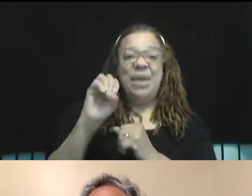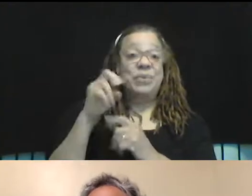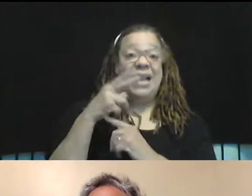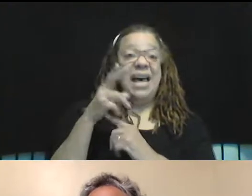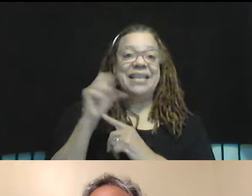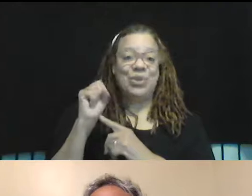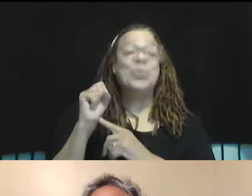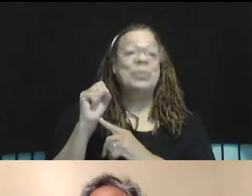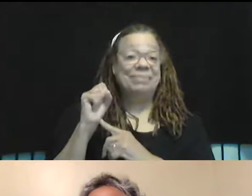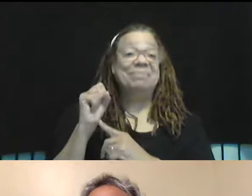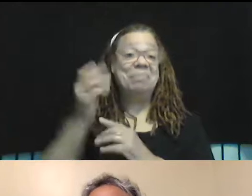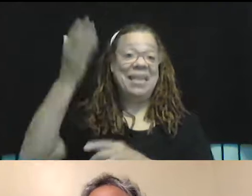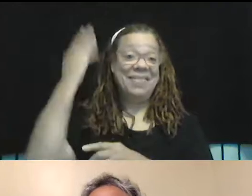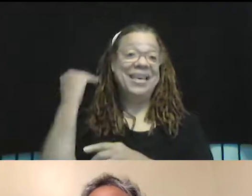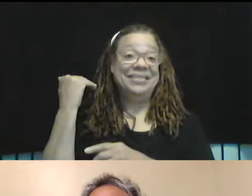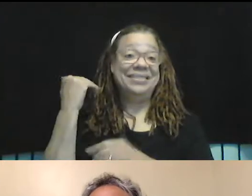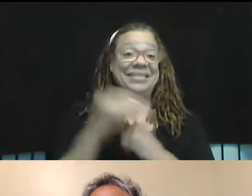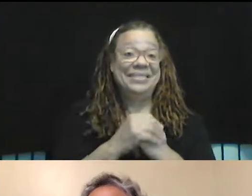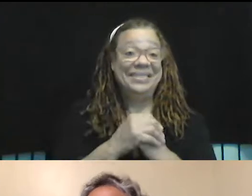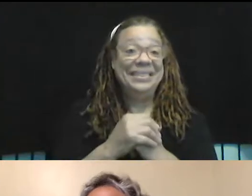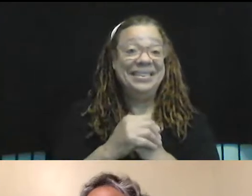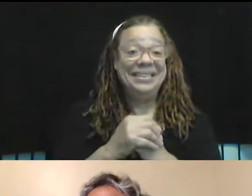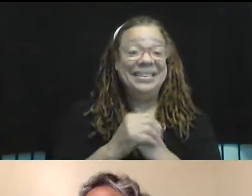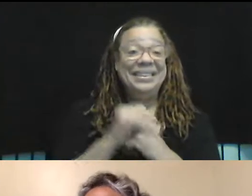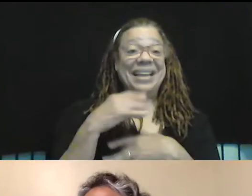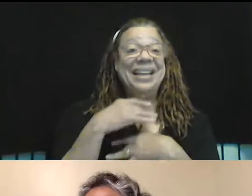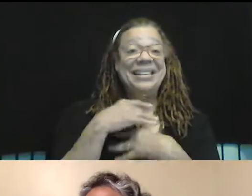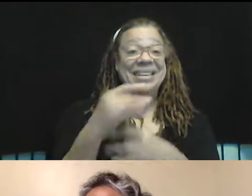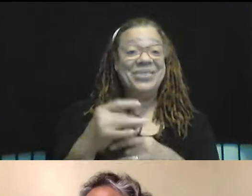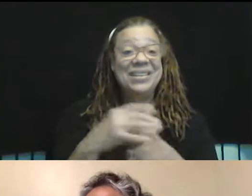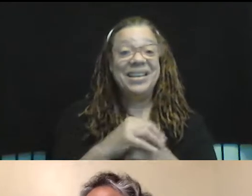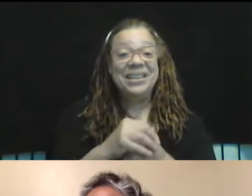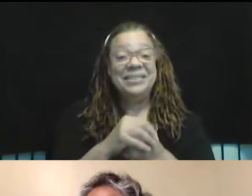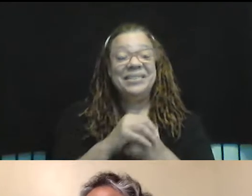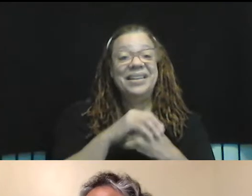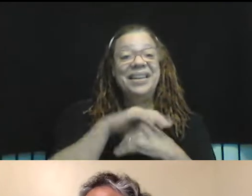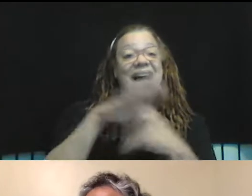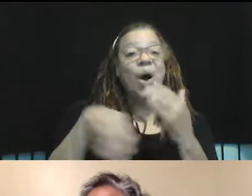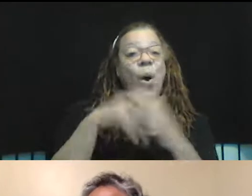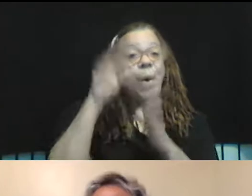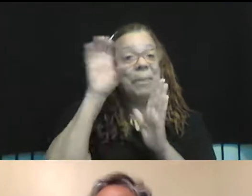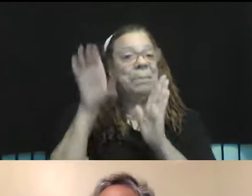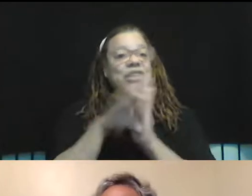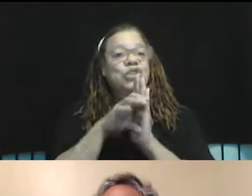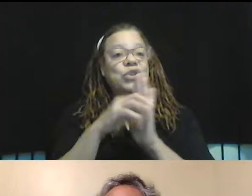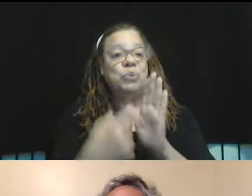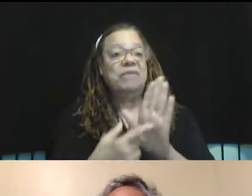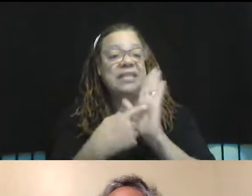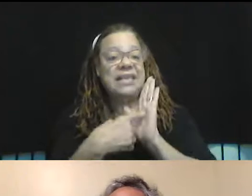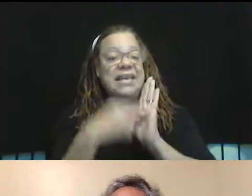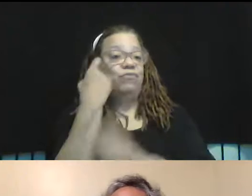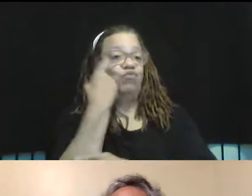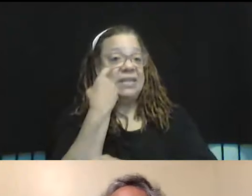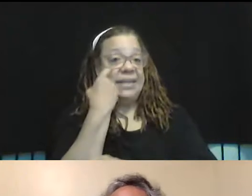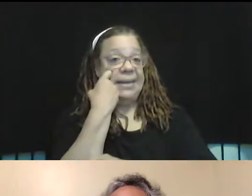had. Huh, that's interesting. Yeah. All the pictures we've seen just now